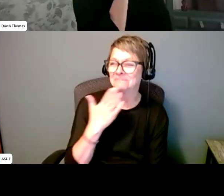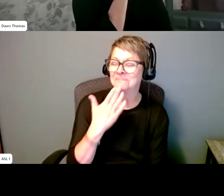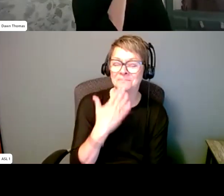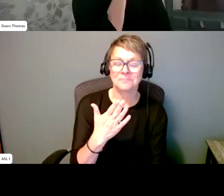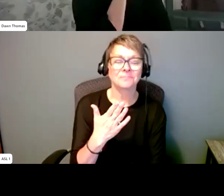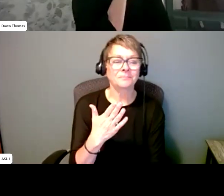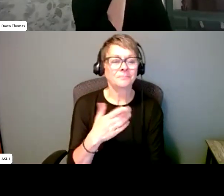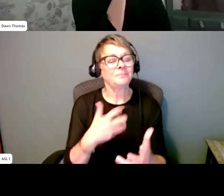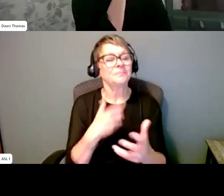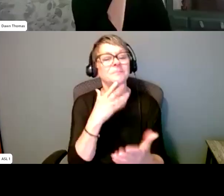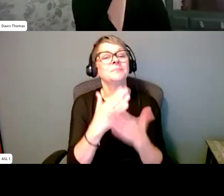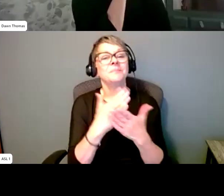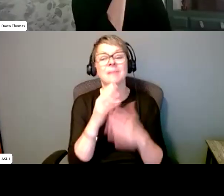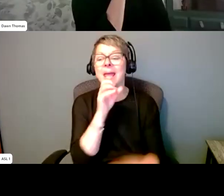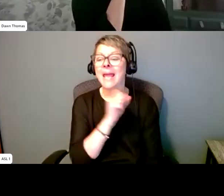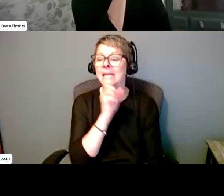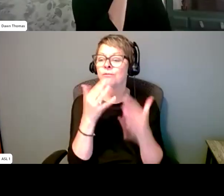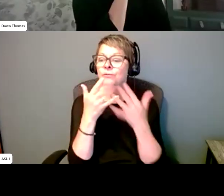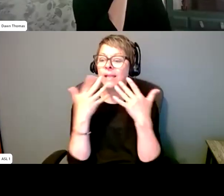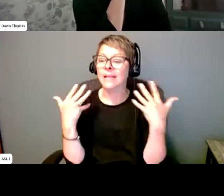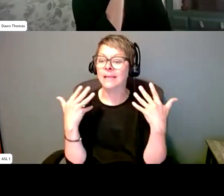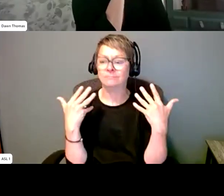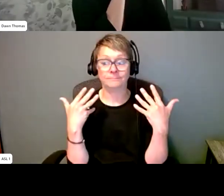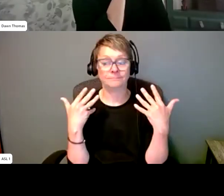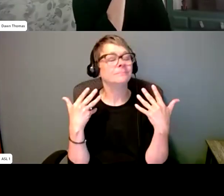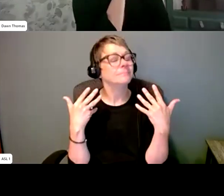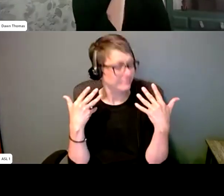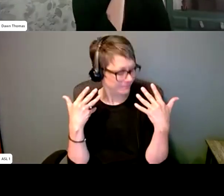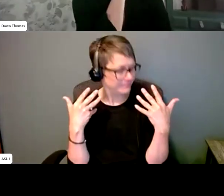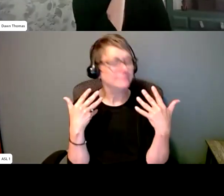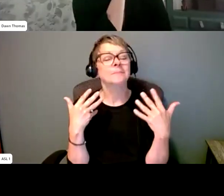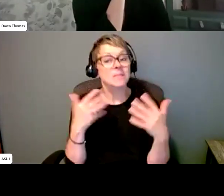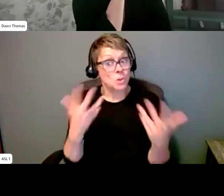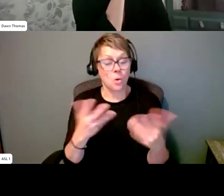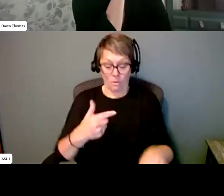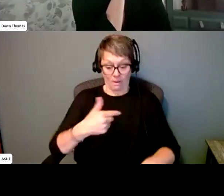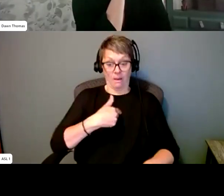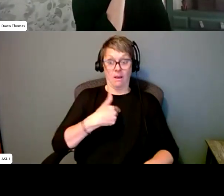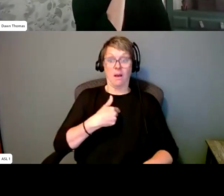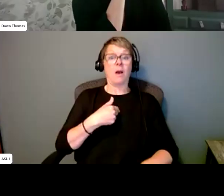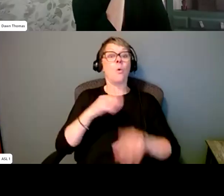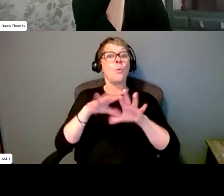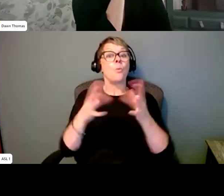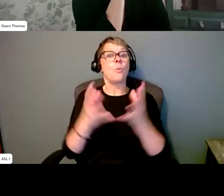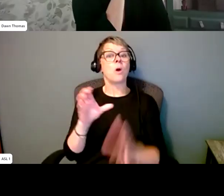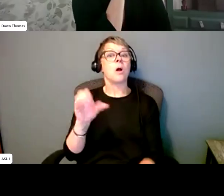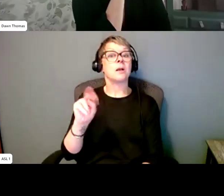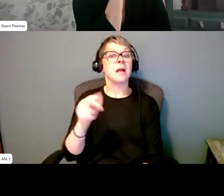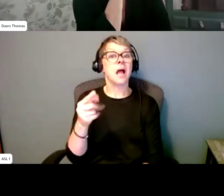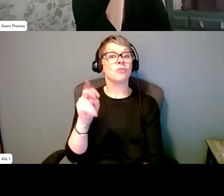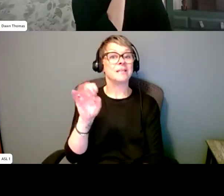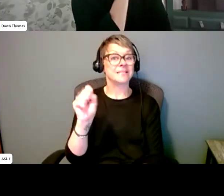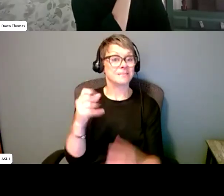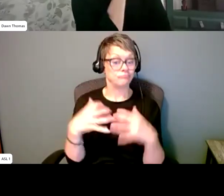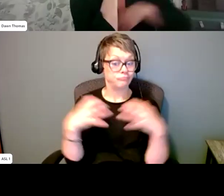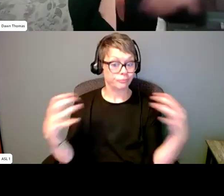to age friendly because that, when I was at the World Congress, I was just like blown away.